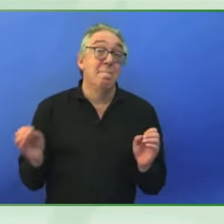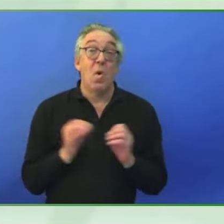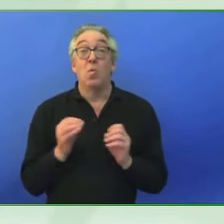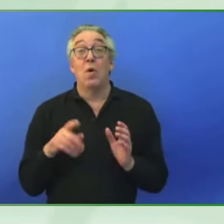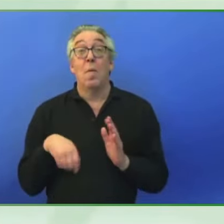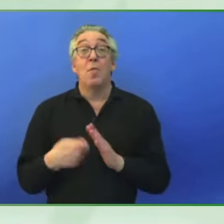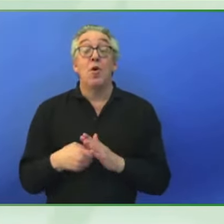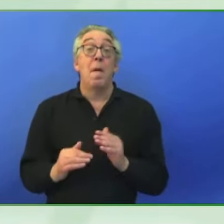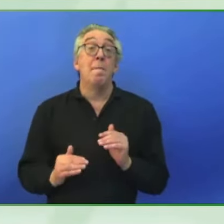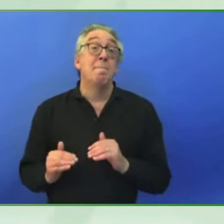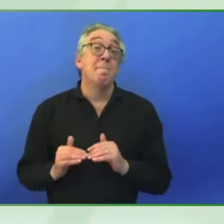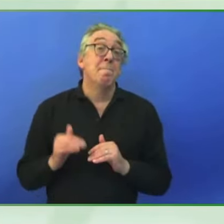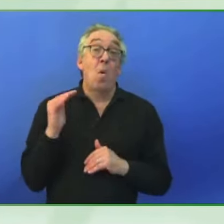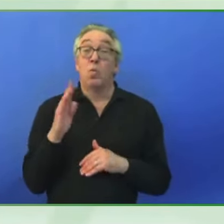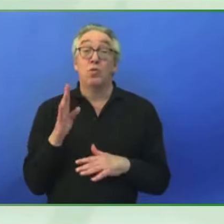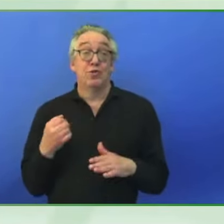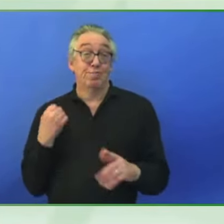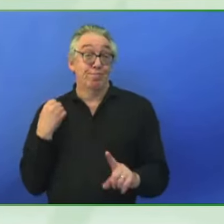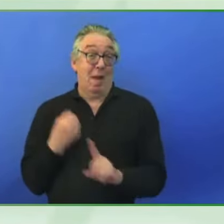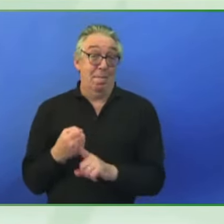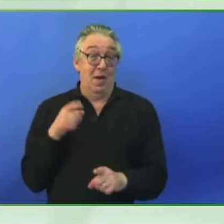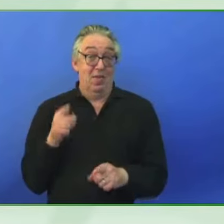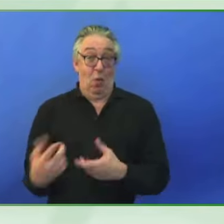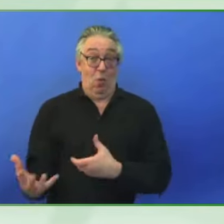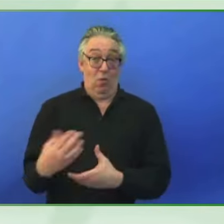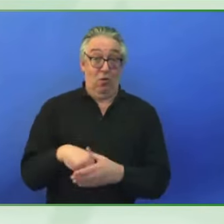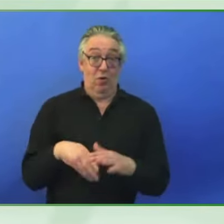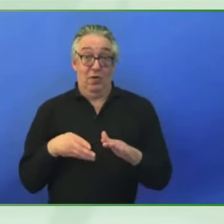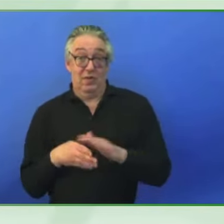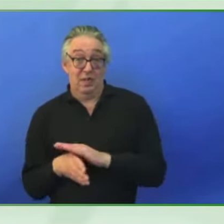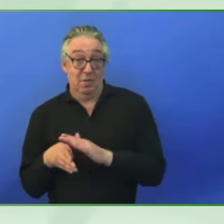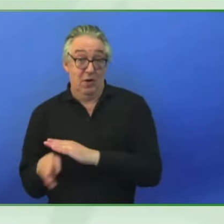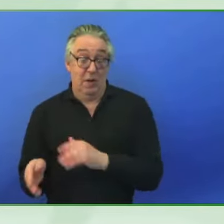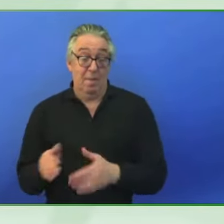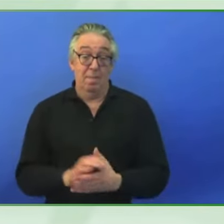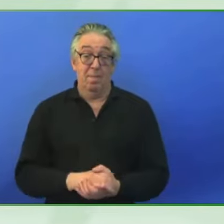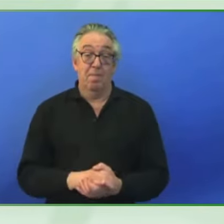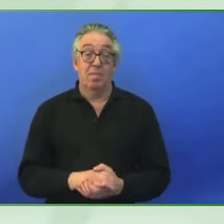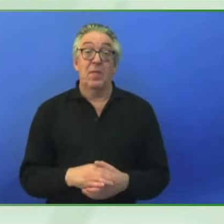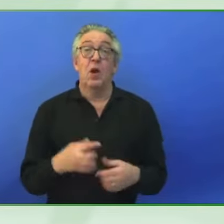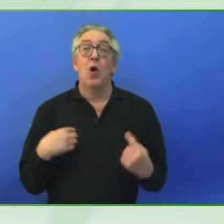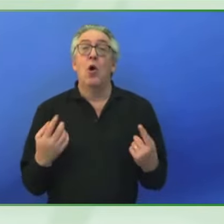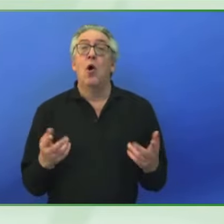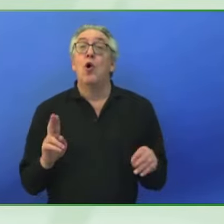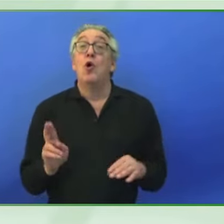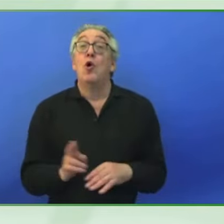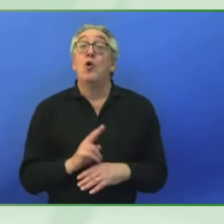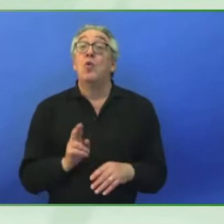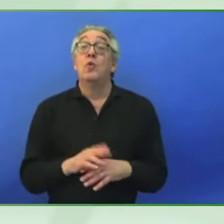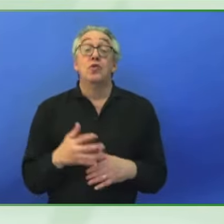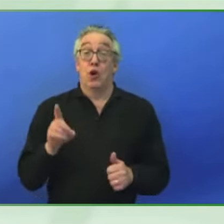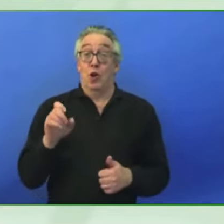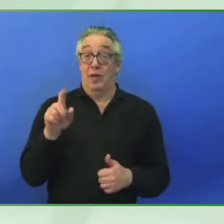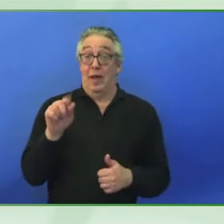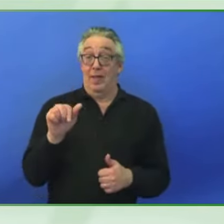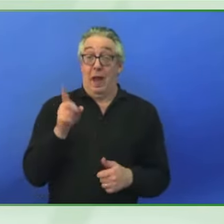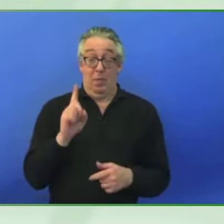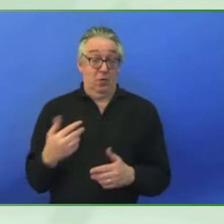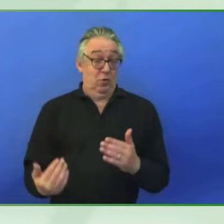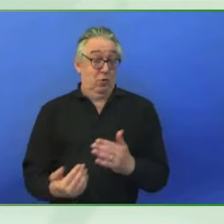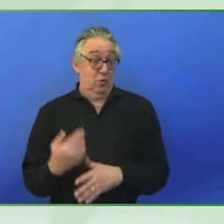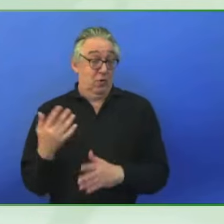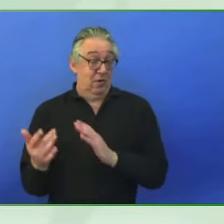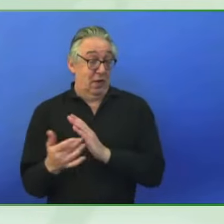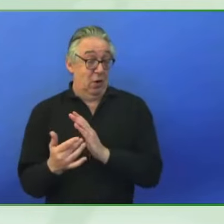inclusion. And that's because we're using data and leading edge technology to solve one of the, as Michael mentioned, one of the